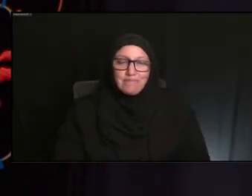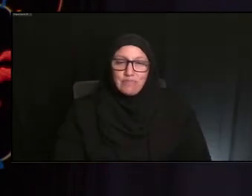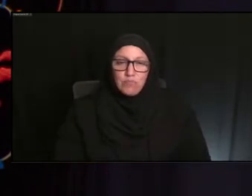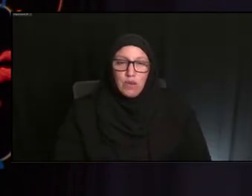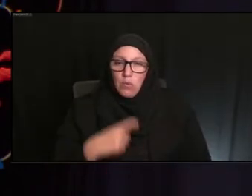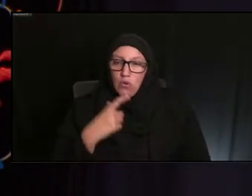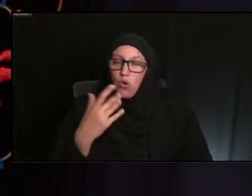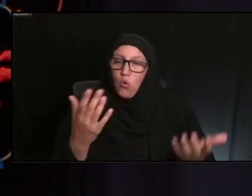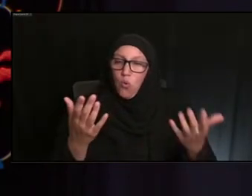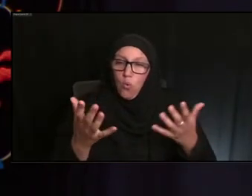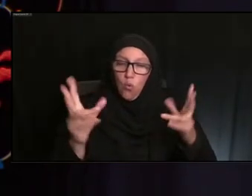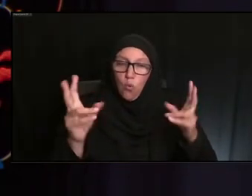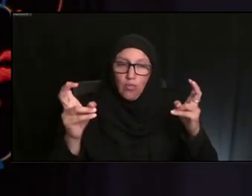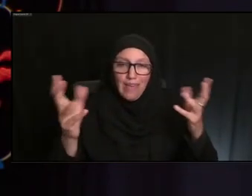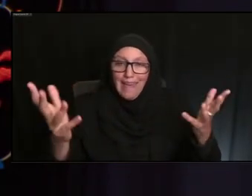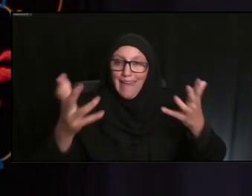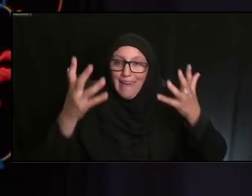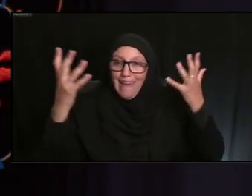Hawa.